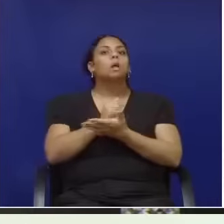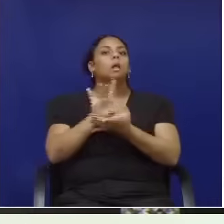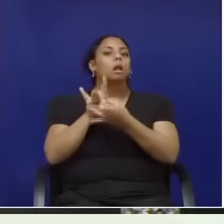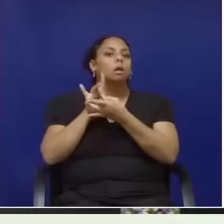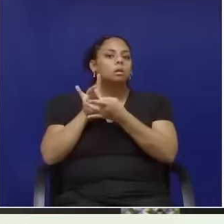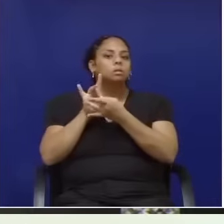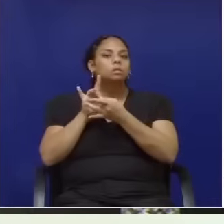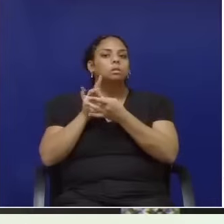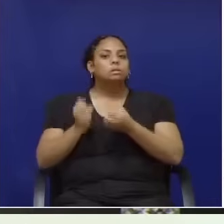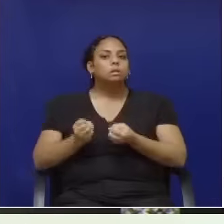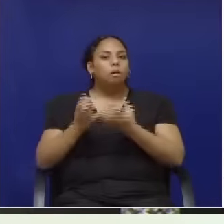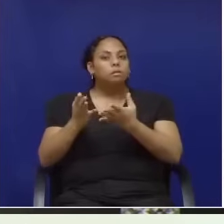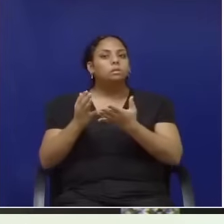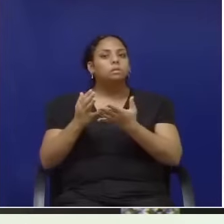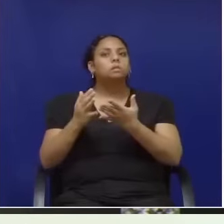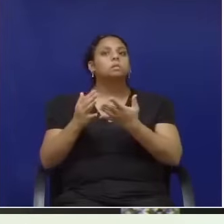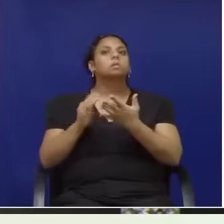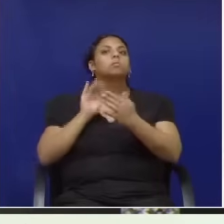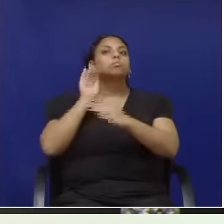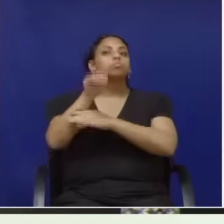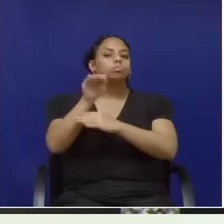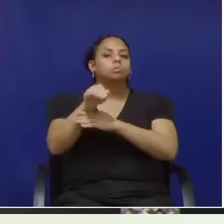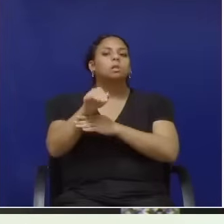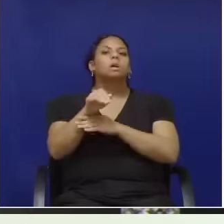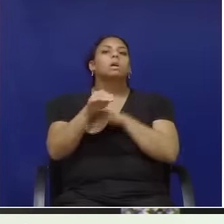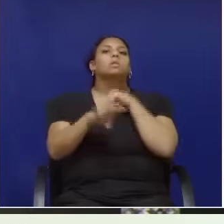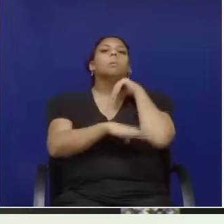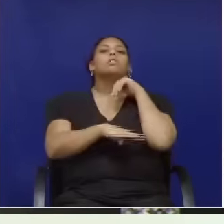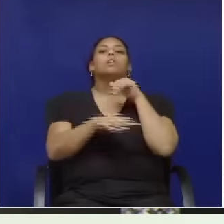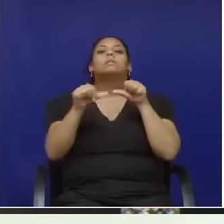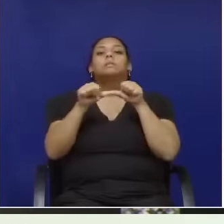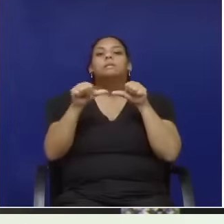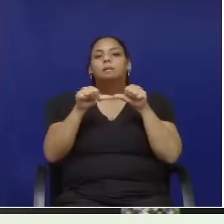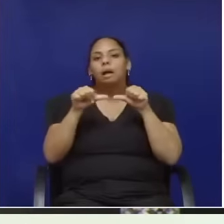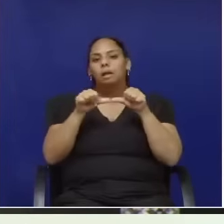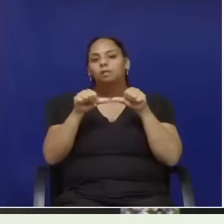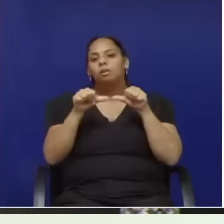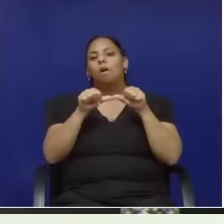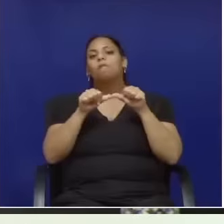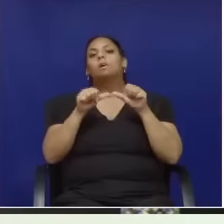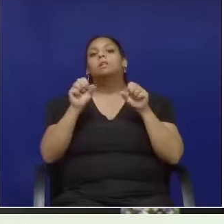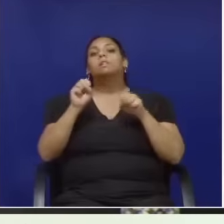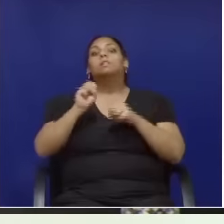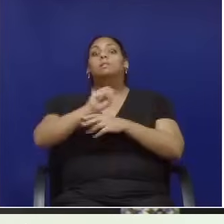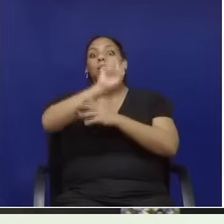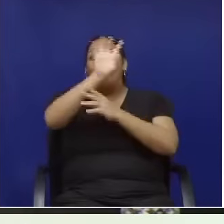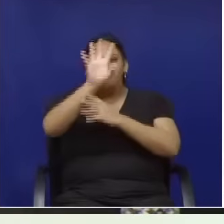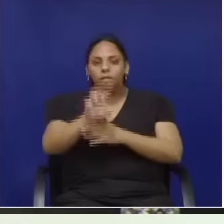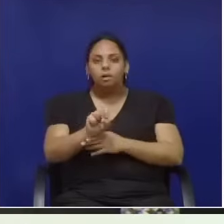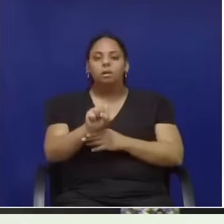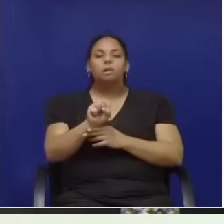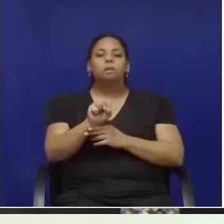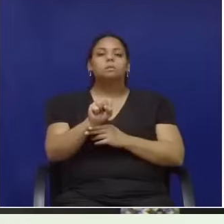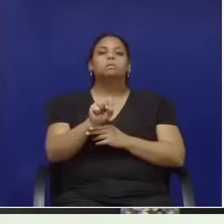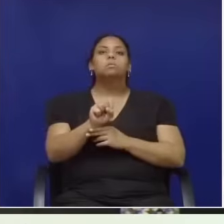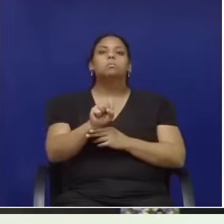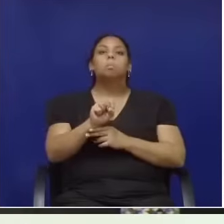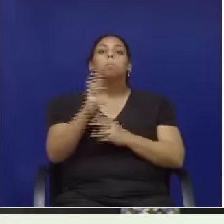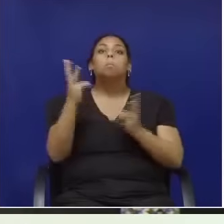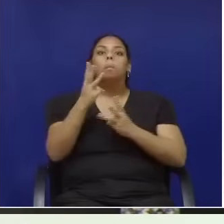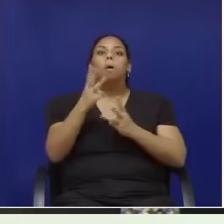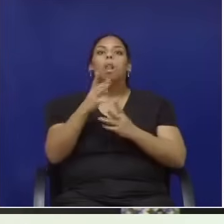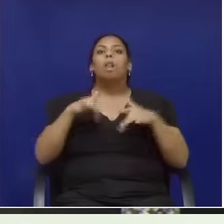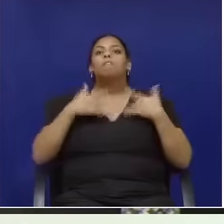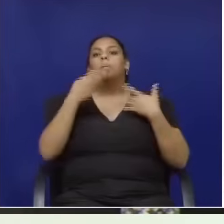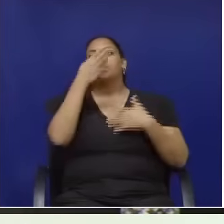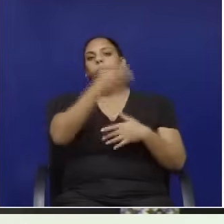services abroad is really based on the size of the South African population living in that particular country. The South